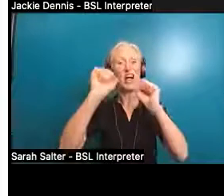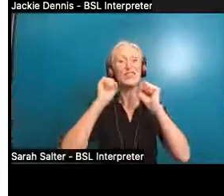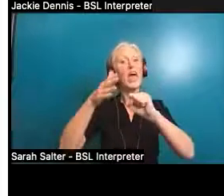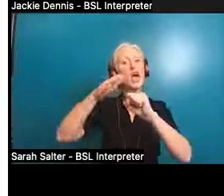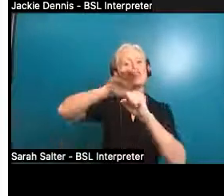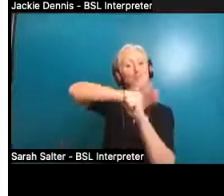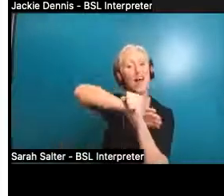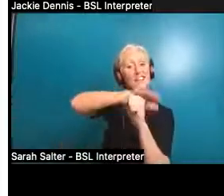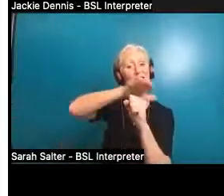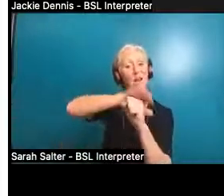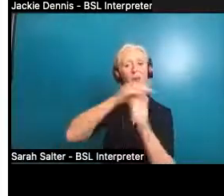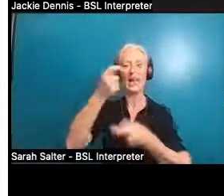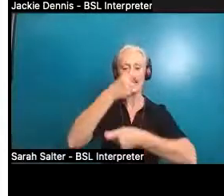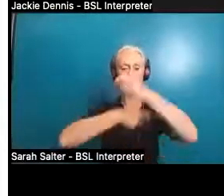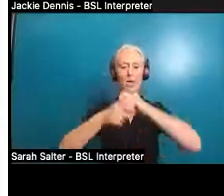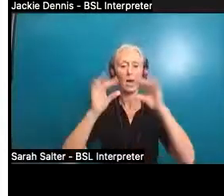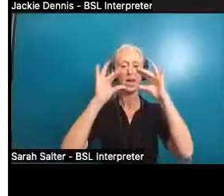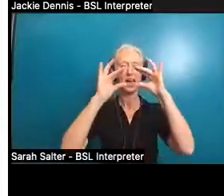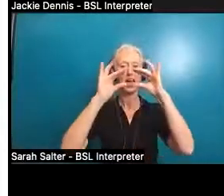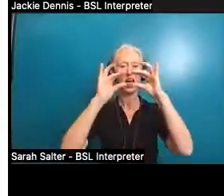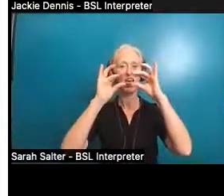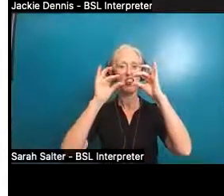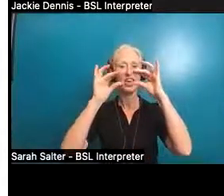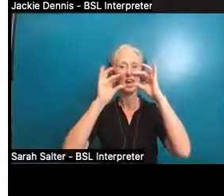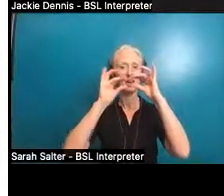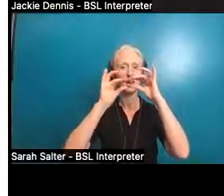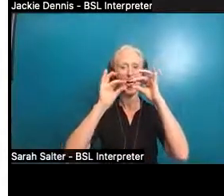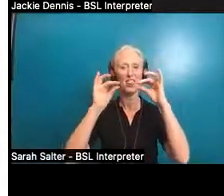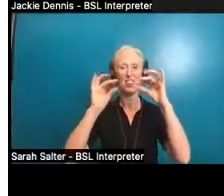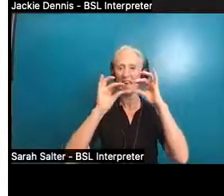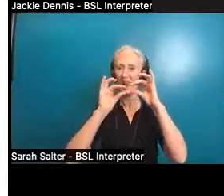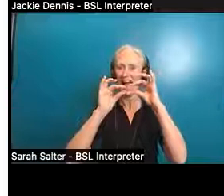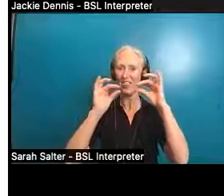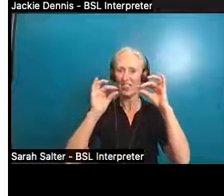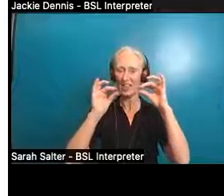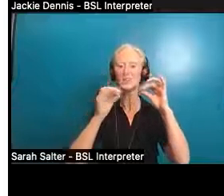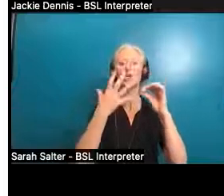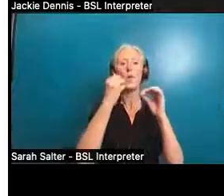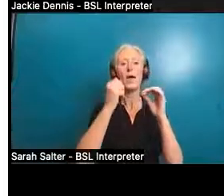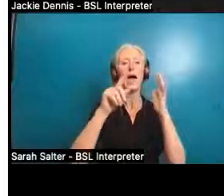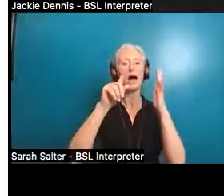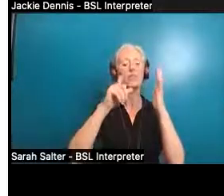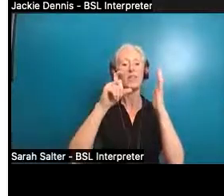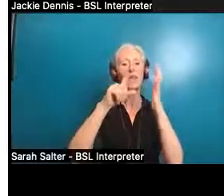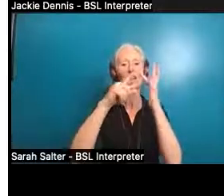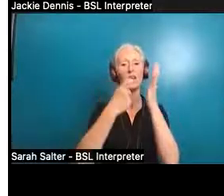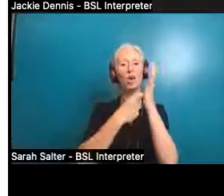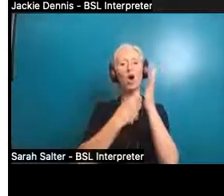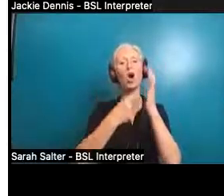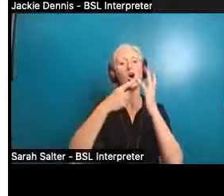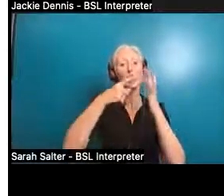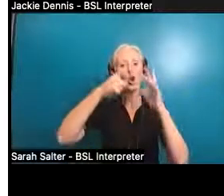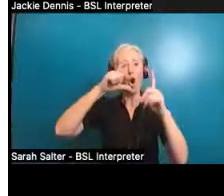their retina and the area just underneath the retina, the choroid, which is the blood supply, is actually